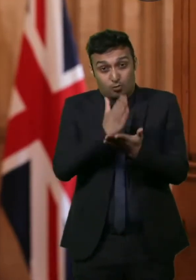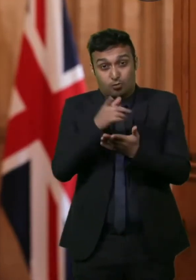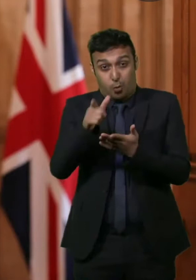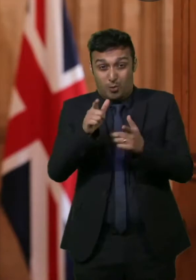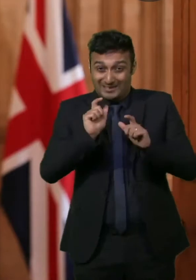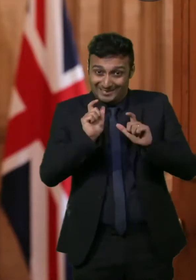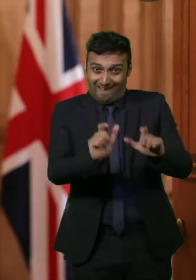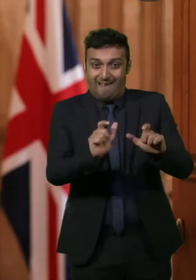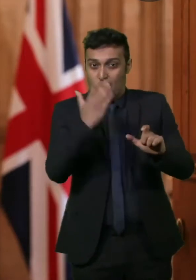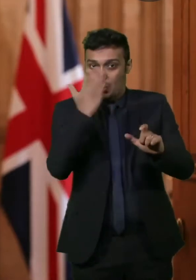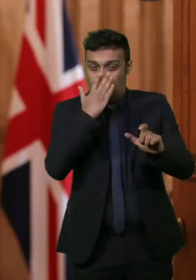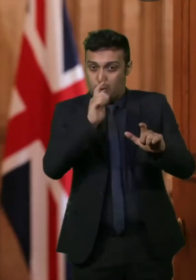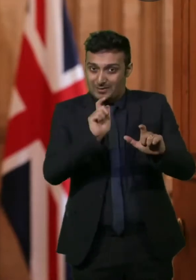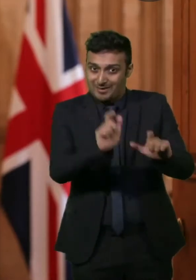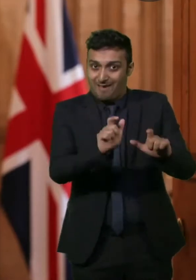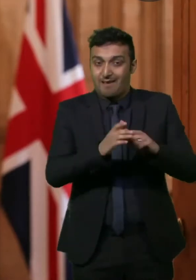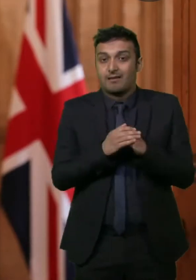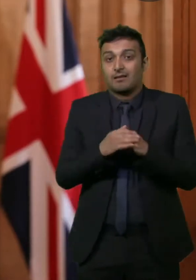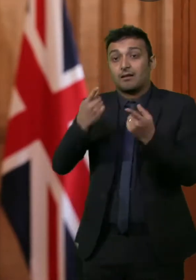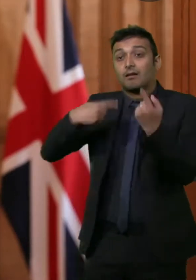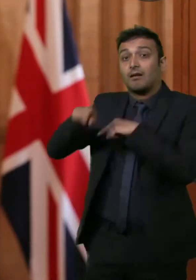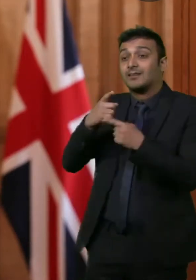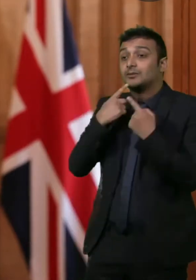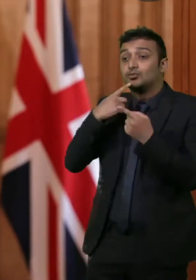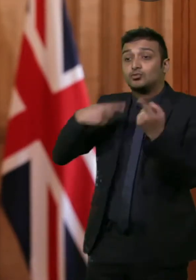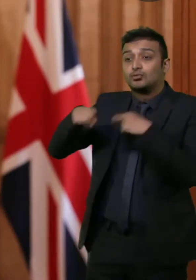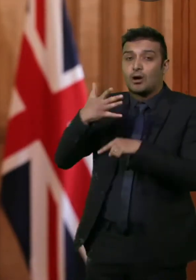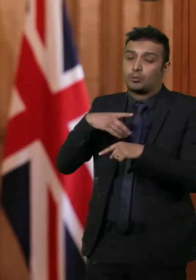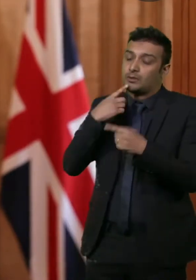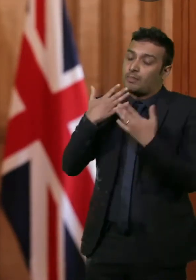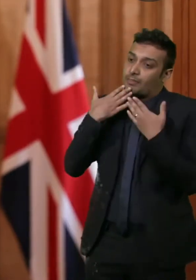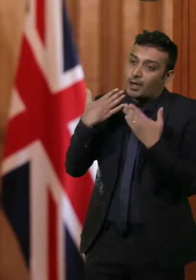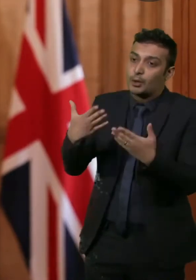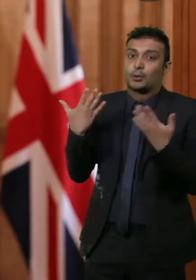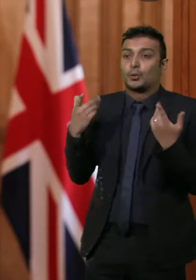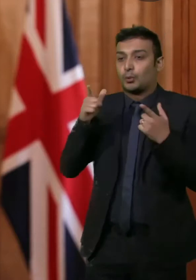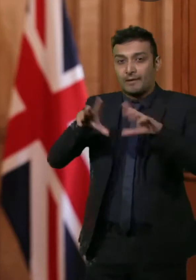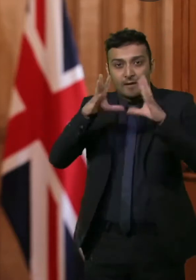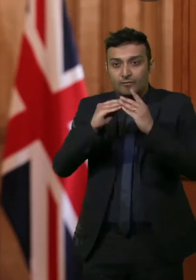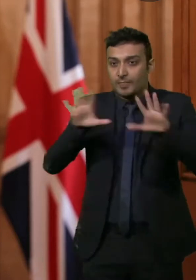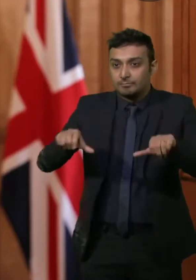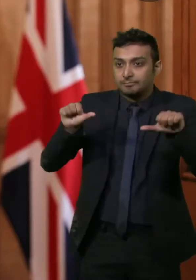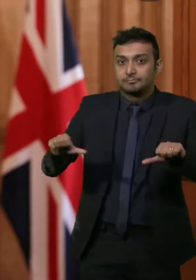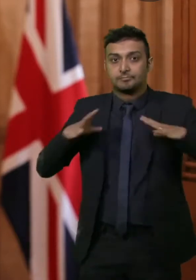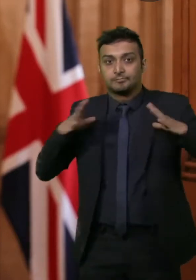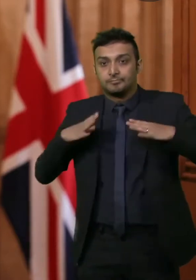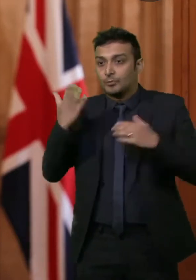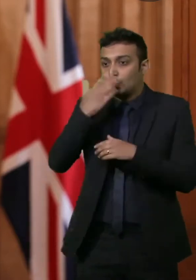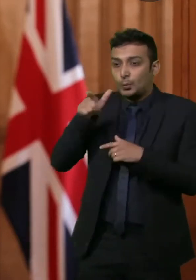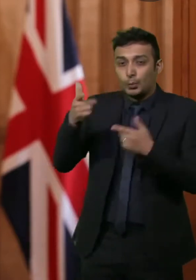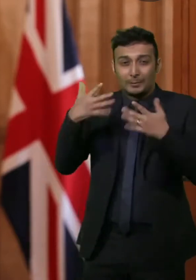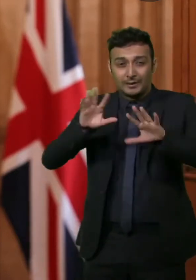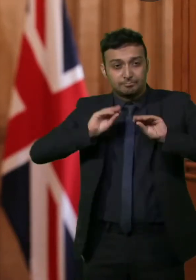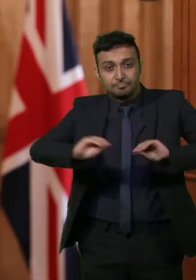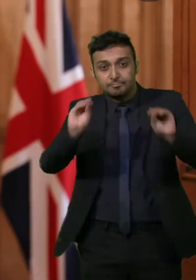teachers who've got their schools ready and who've been teaching throughout the whole period, whether that's remotely or in person. Your work has